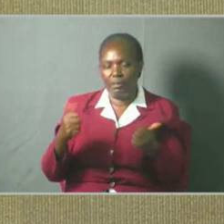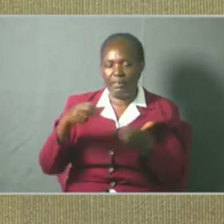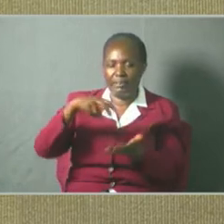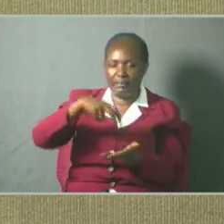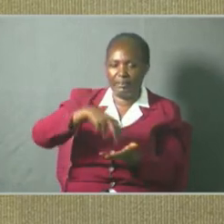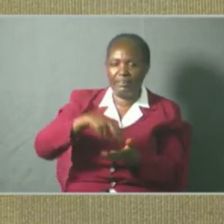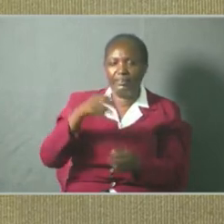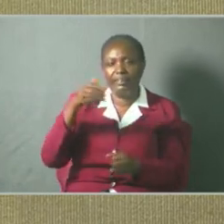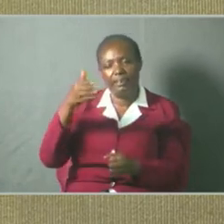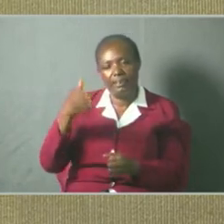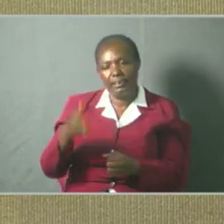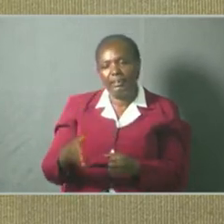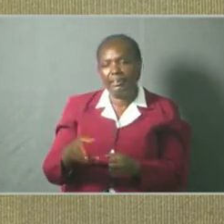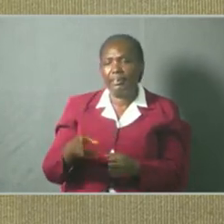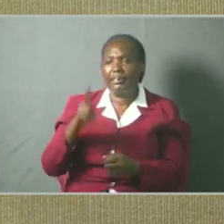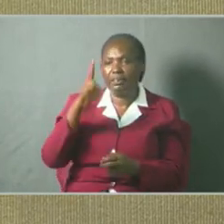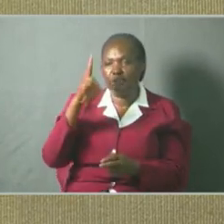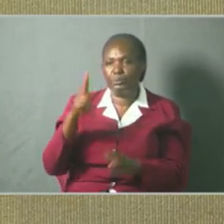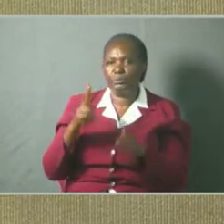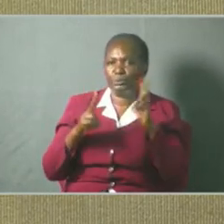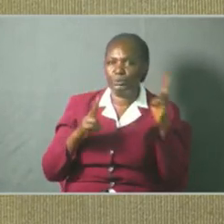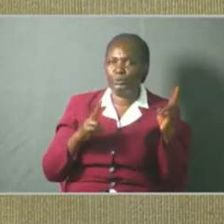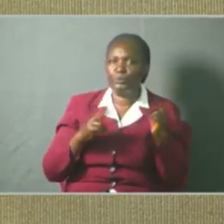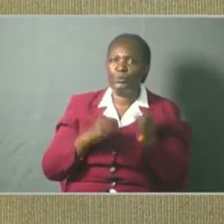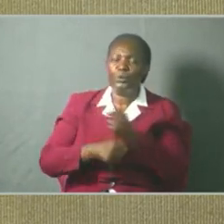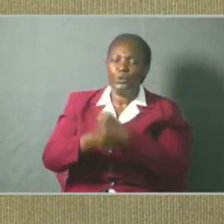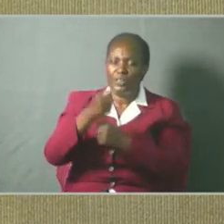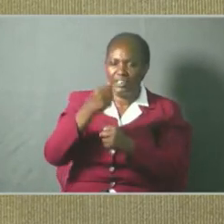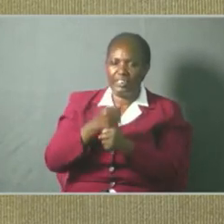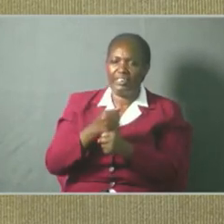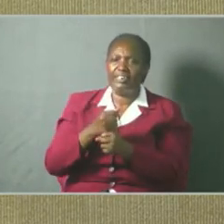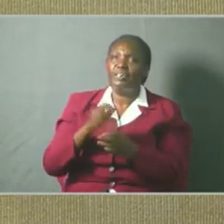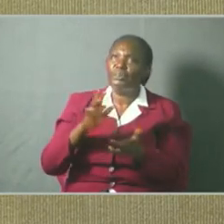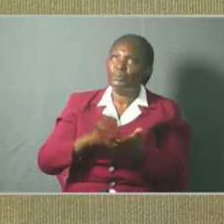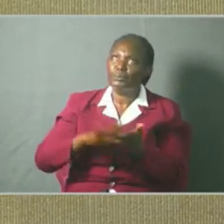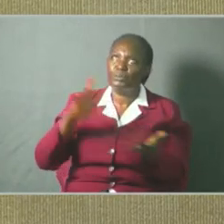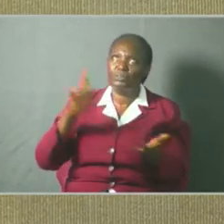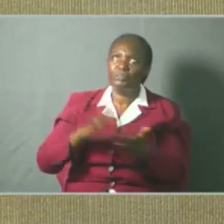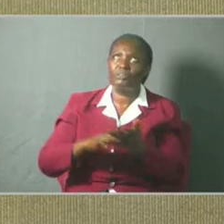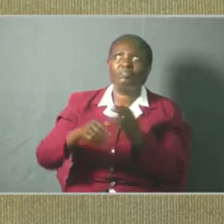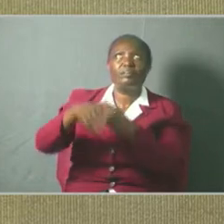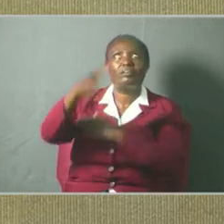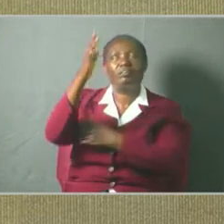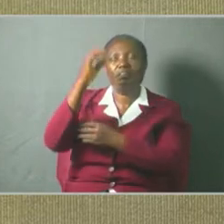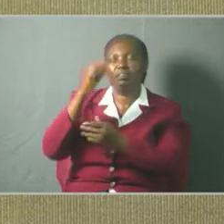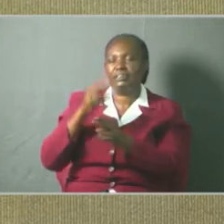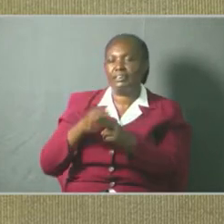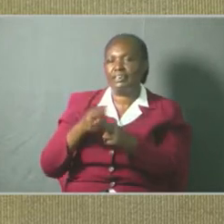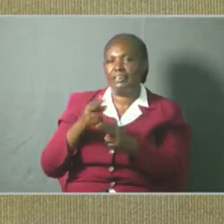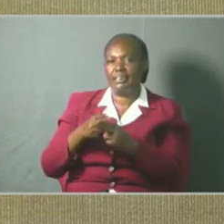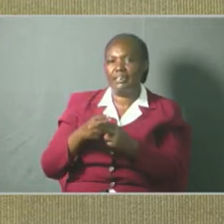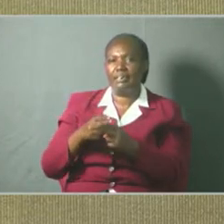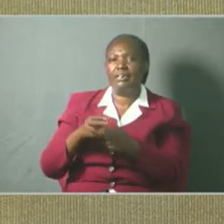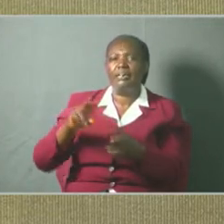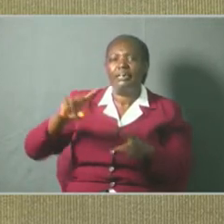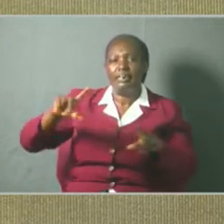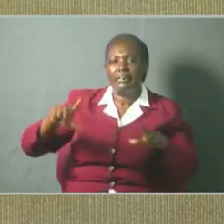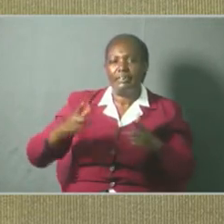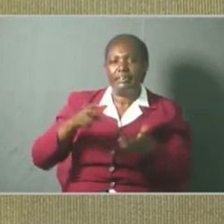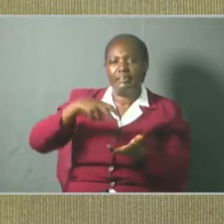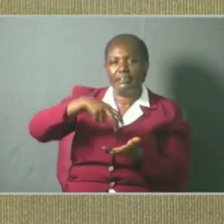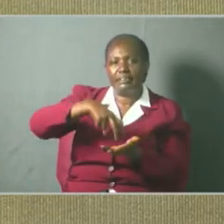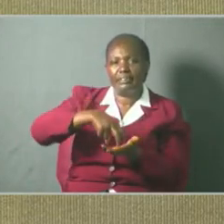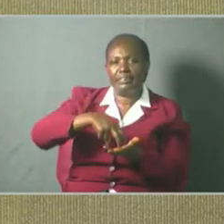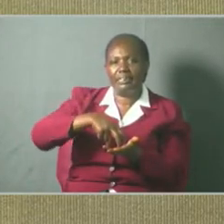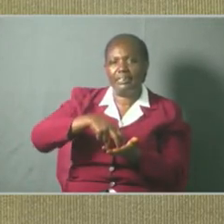year 2022, God willing, to glorify his name and to lift it up high. Shall we stand?